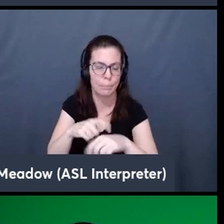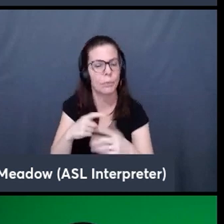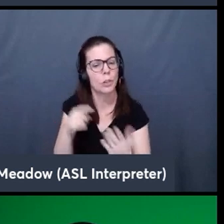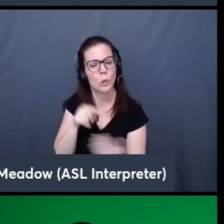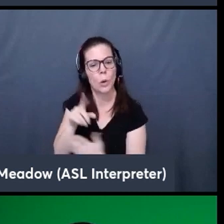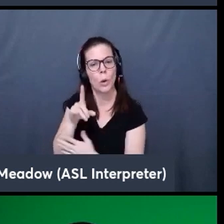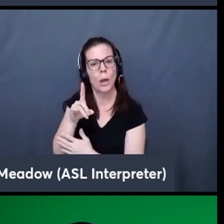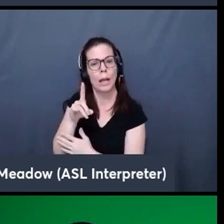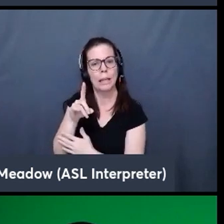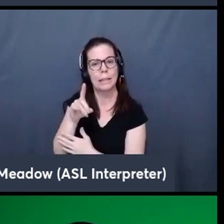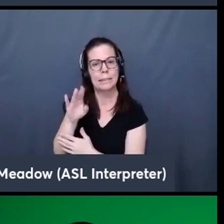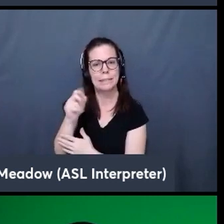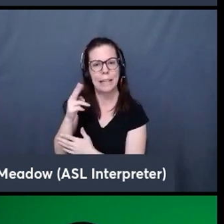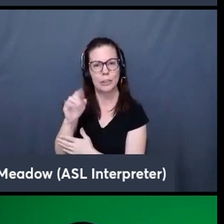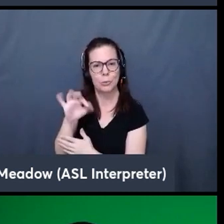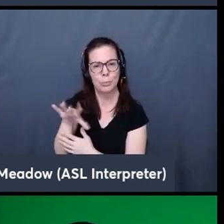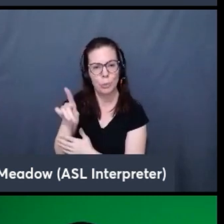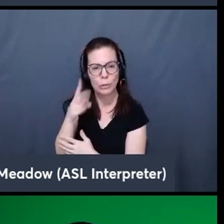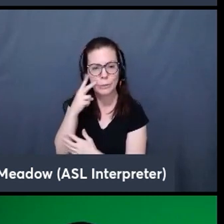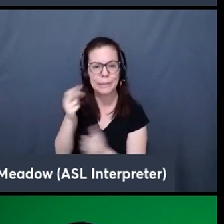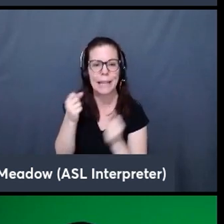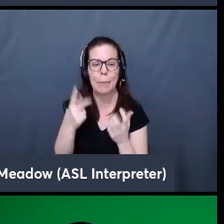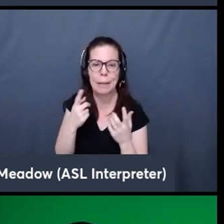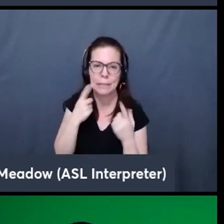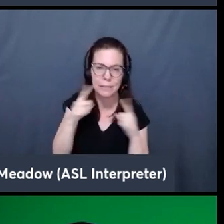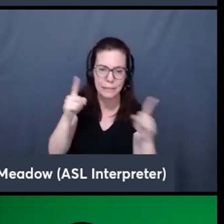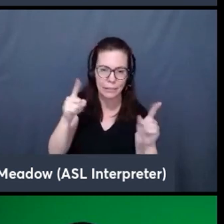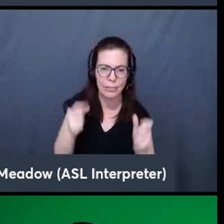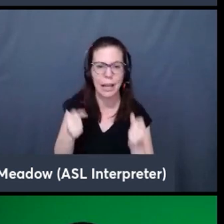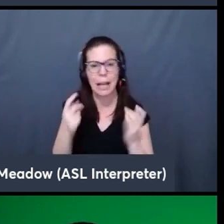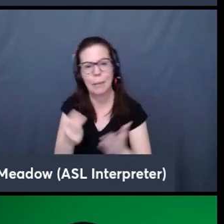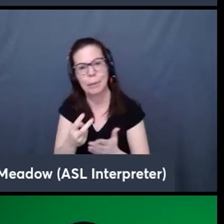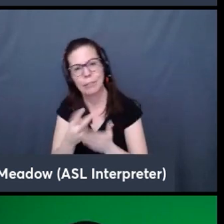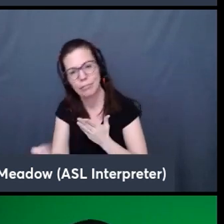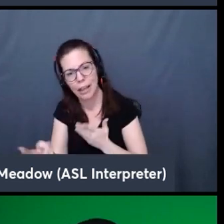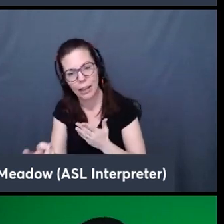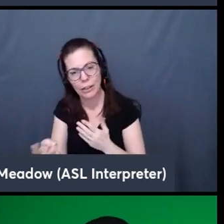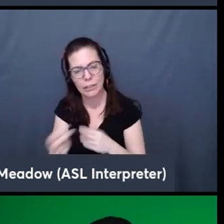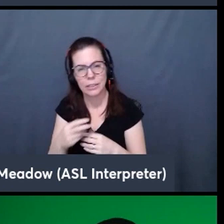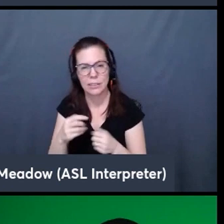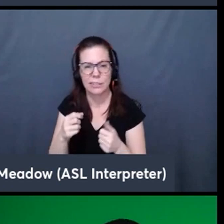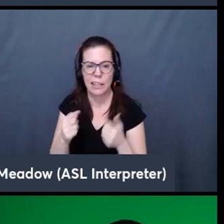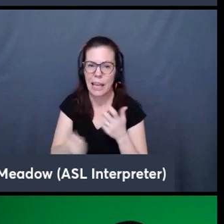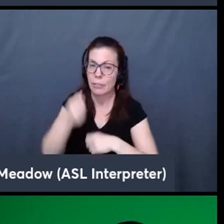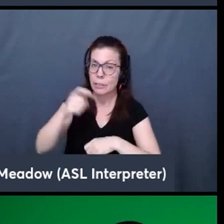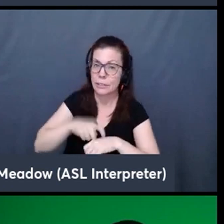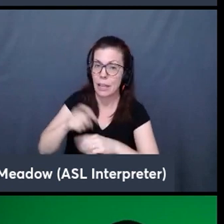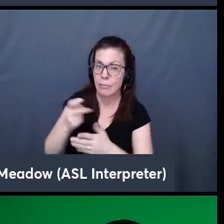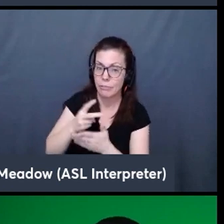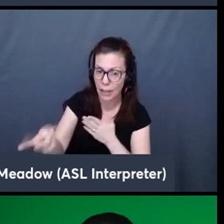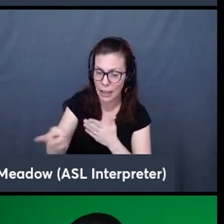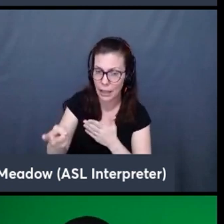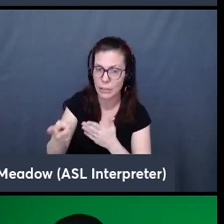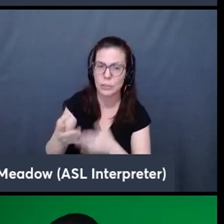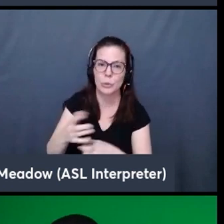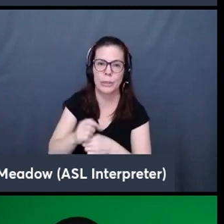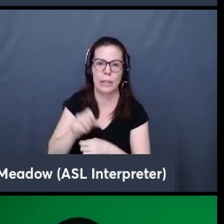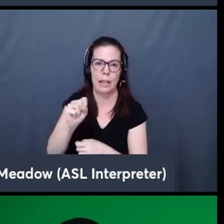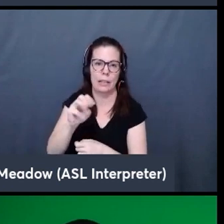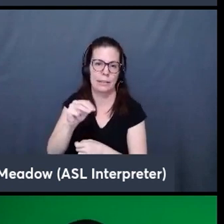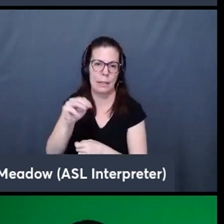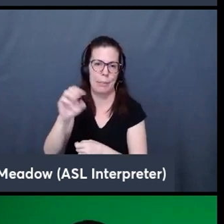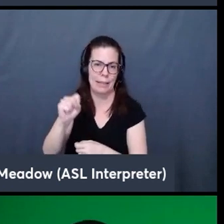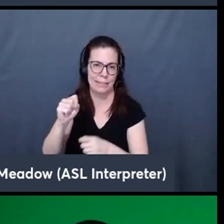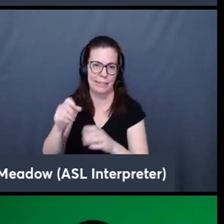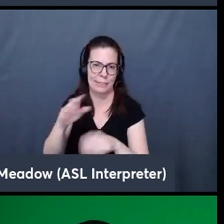dashboard and you can see how many backups have been successful, how many backups have failed. Every time there is a backup failure, you get SNS